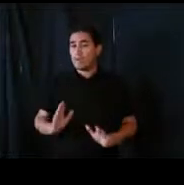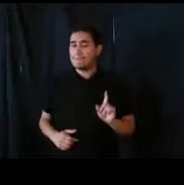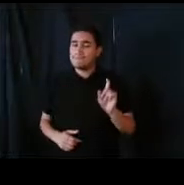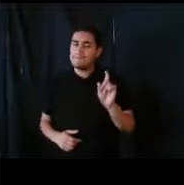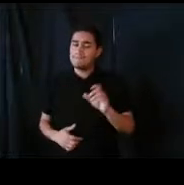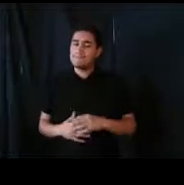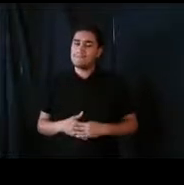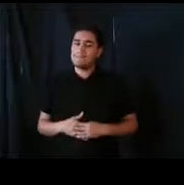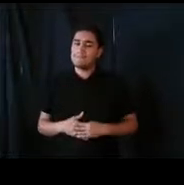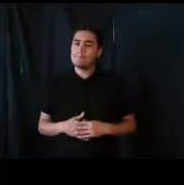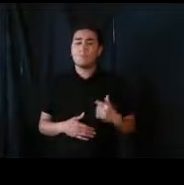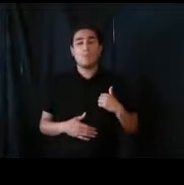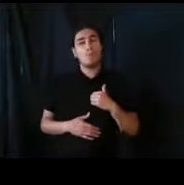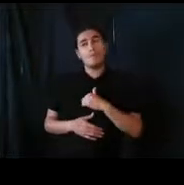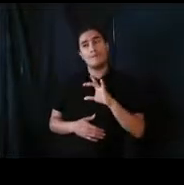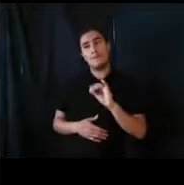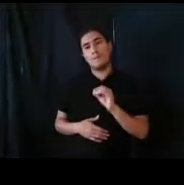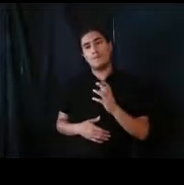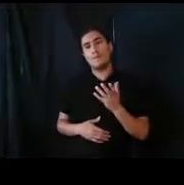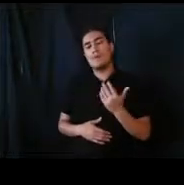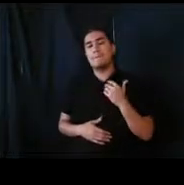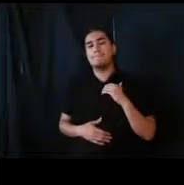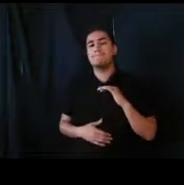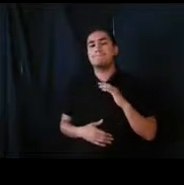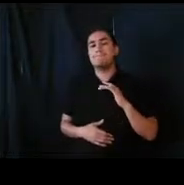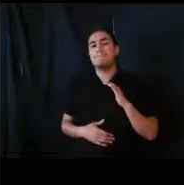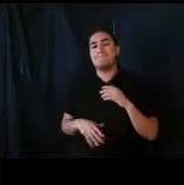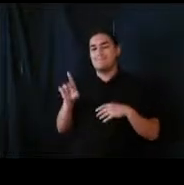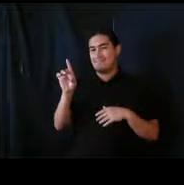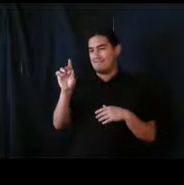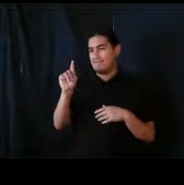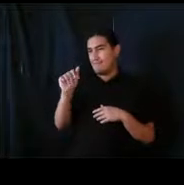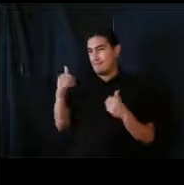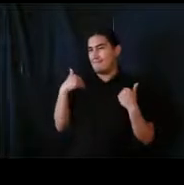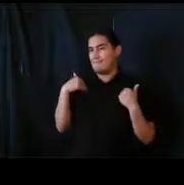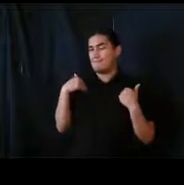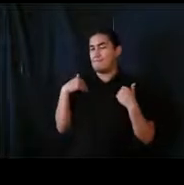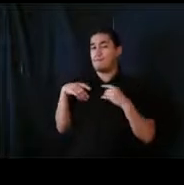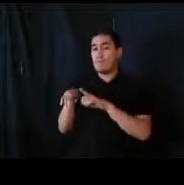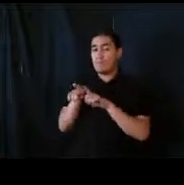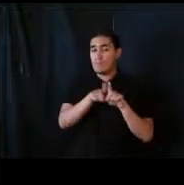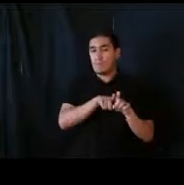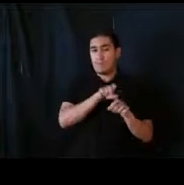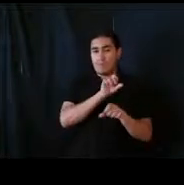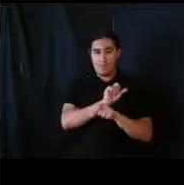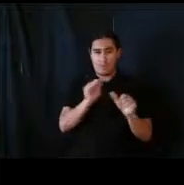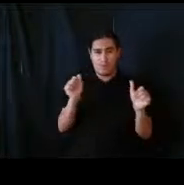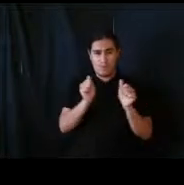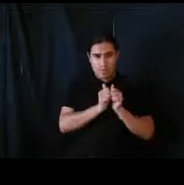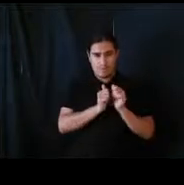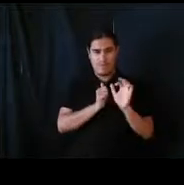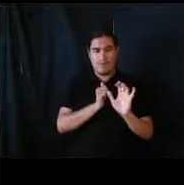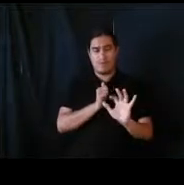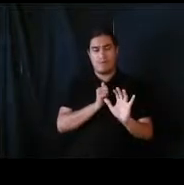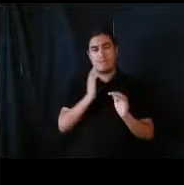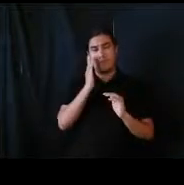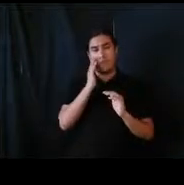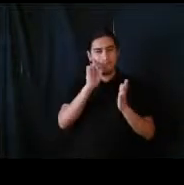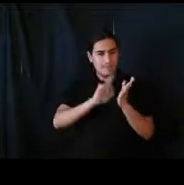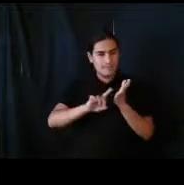yeah we do um data we also um work with the